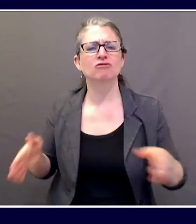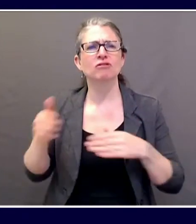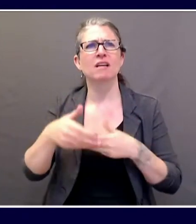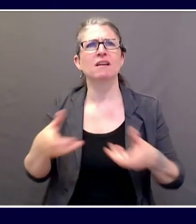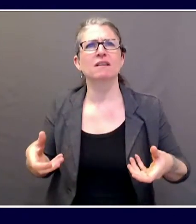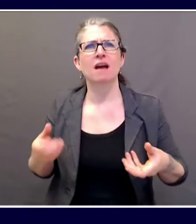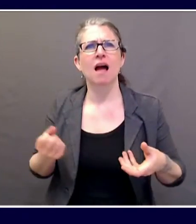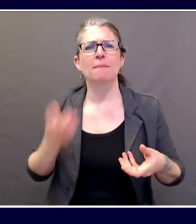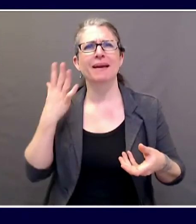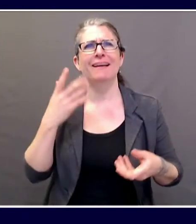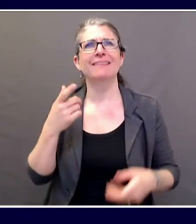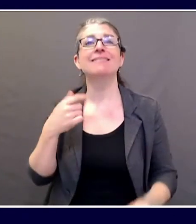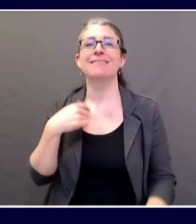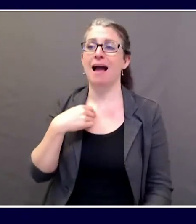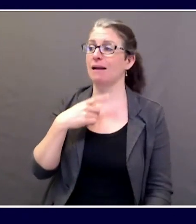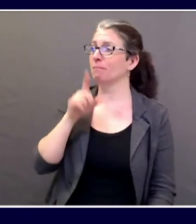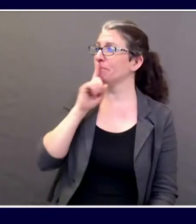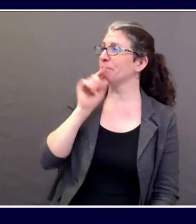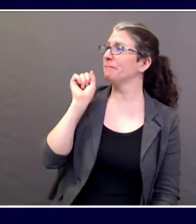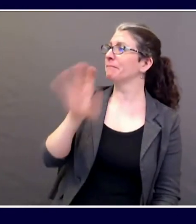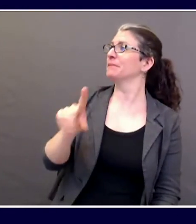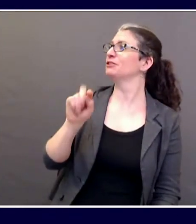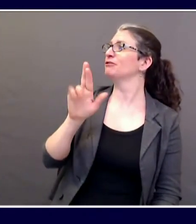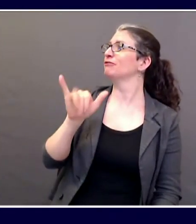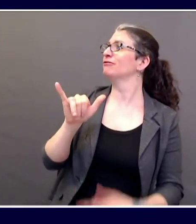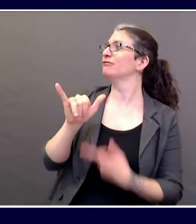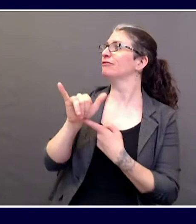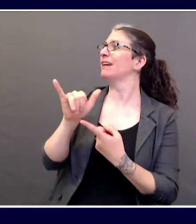a tray of Pfizer comprises